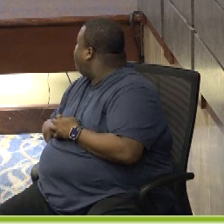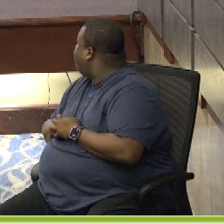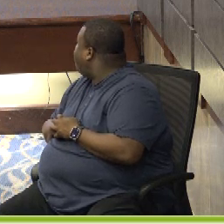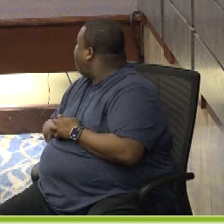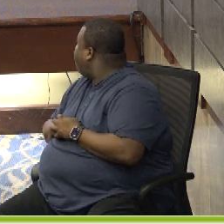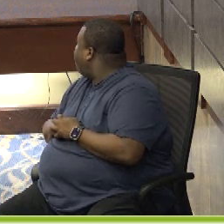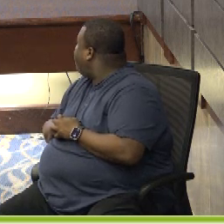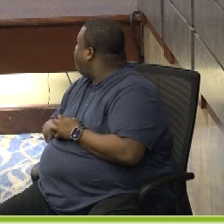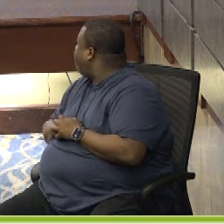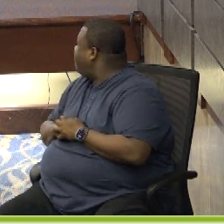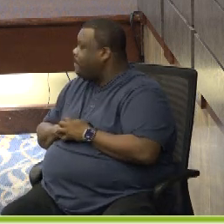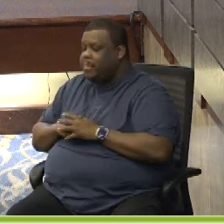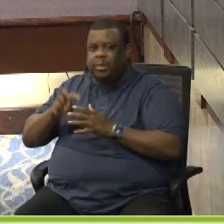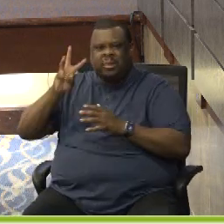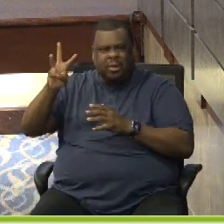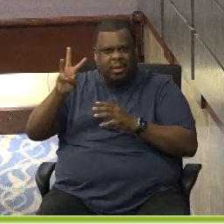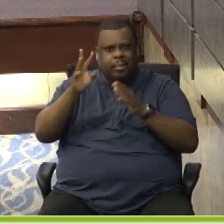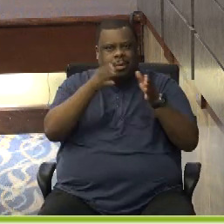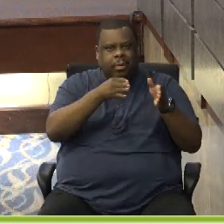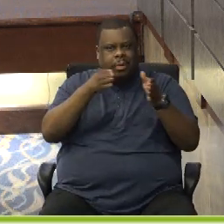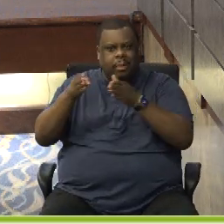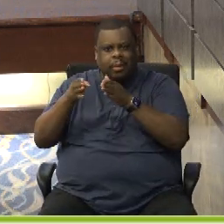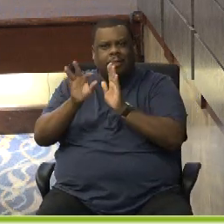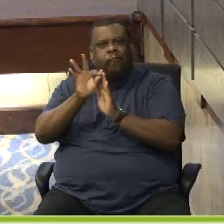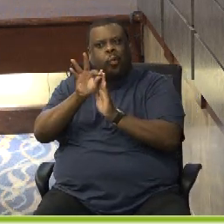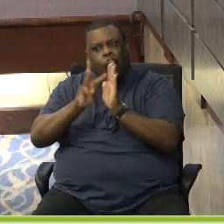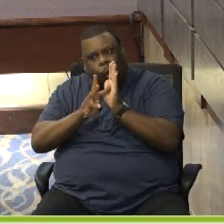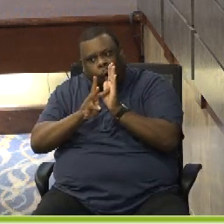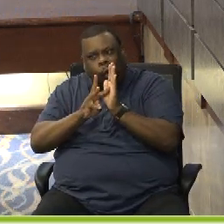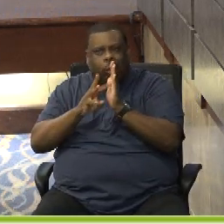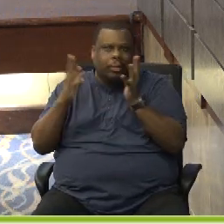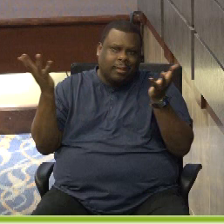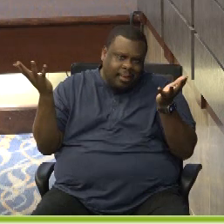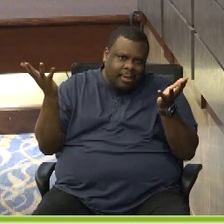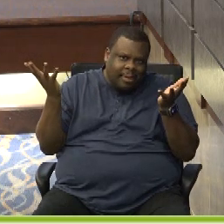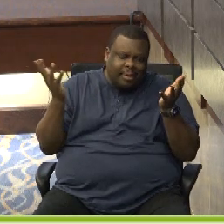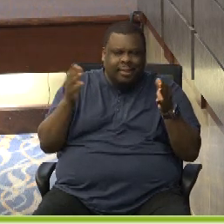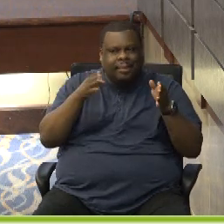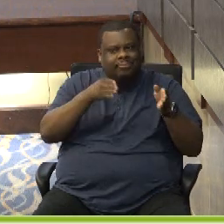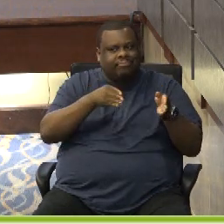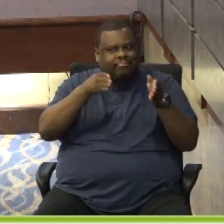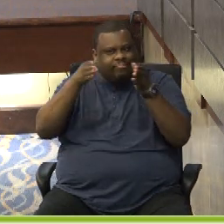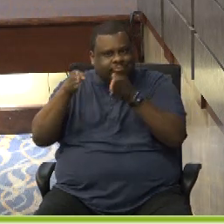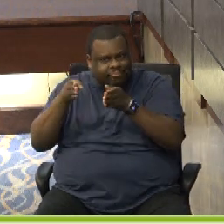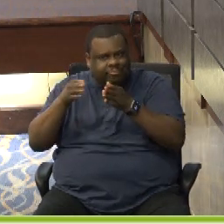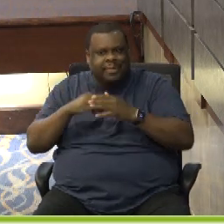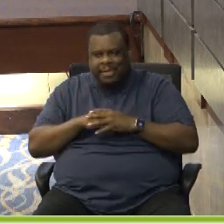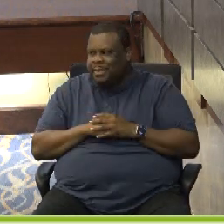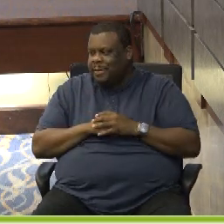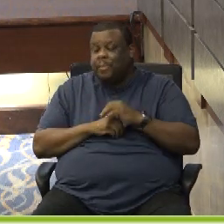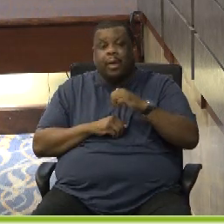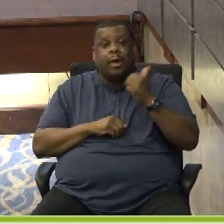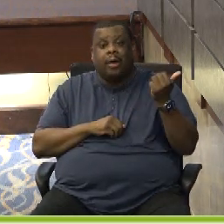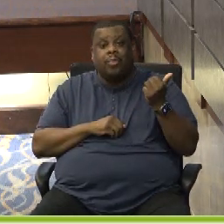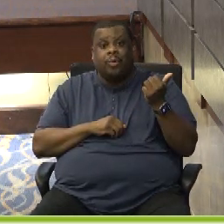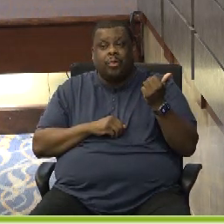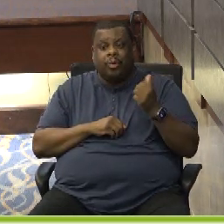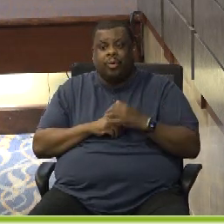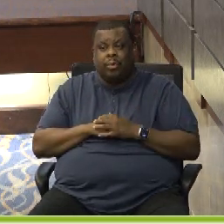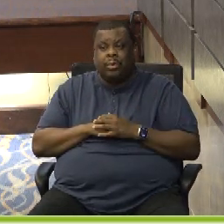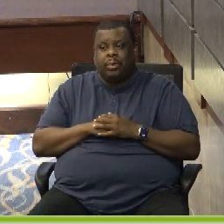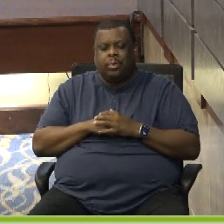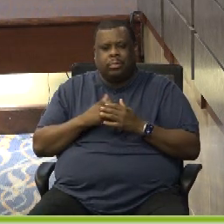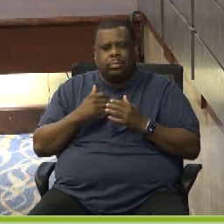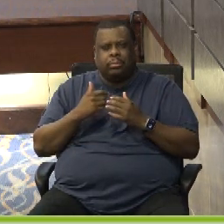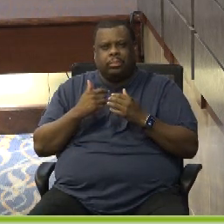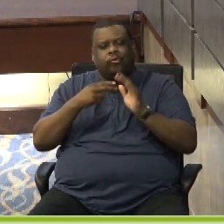vibe of Fort Worth, maybe more than sort of an older seal. But one thing to add is we do have a part of our branding